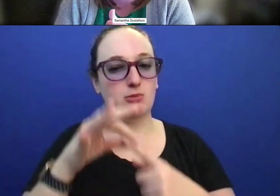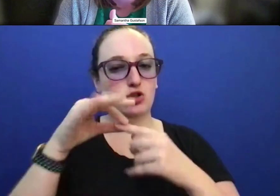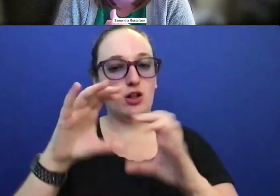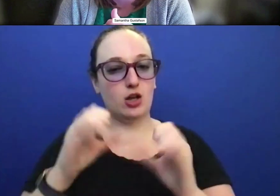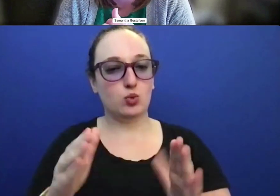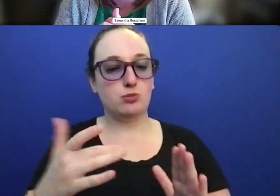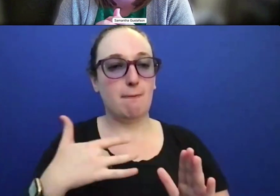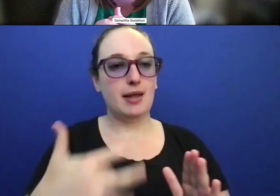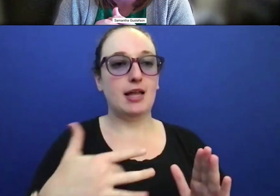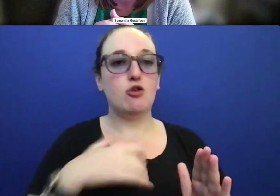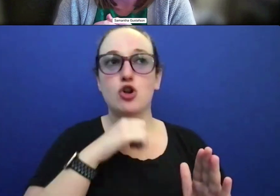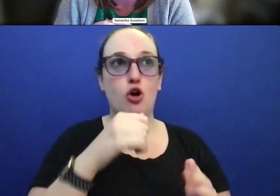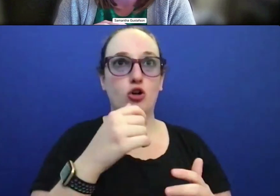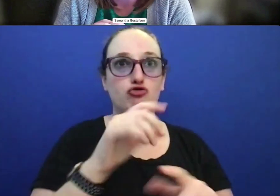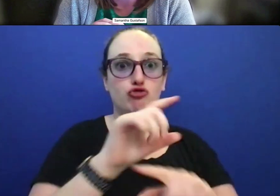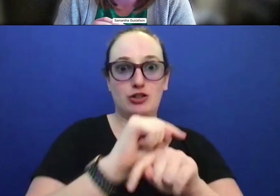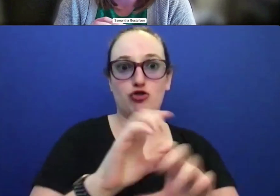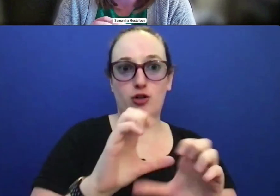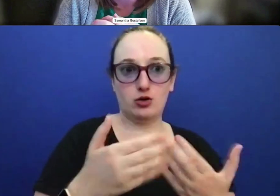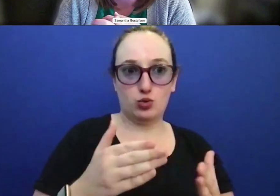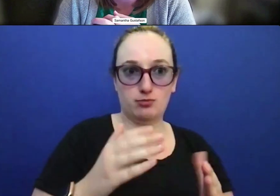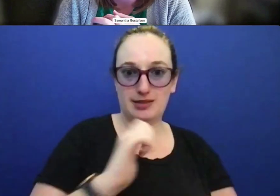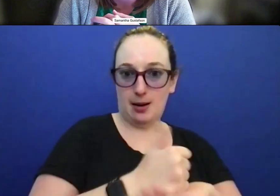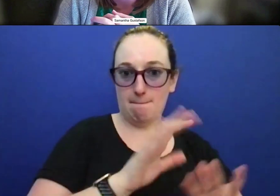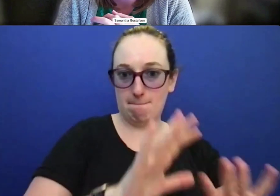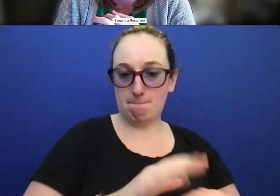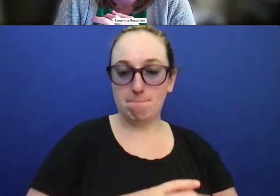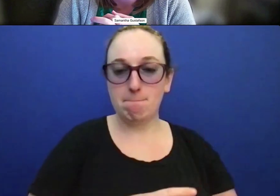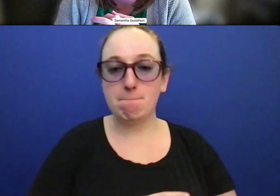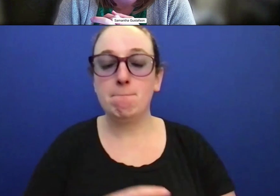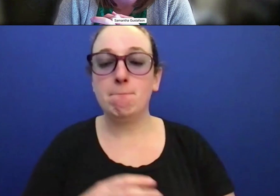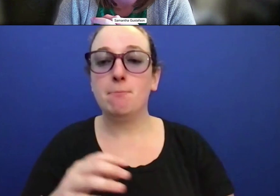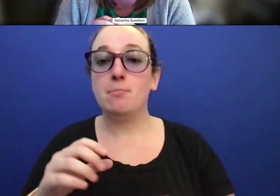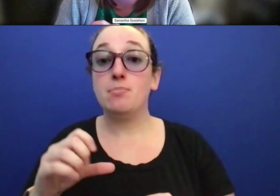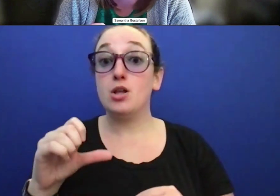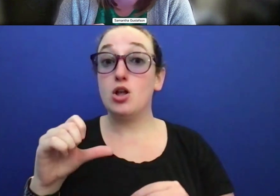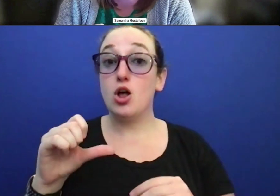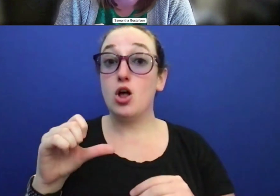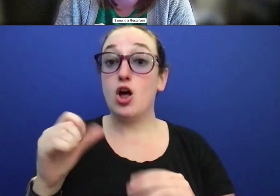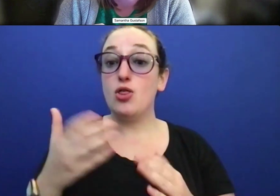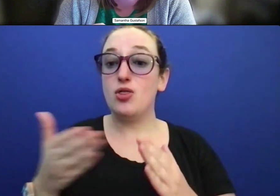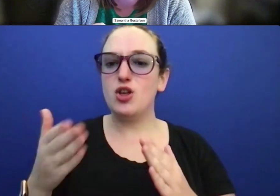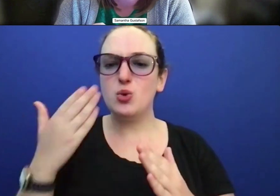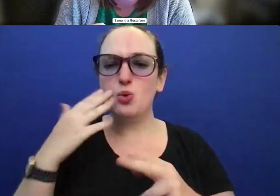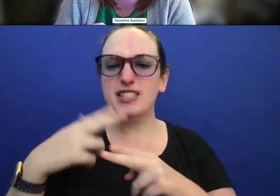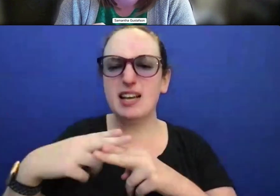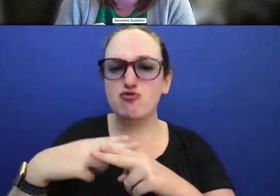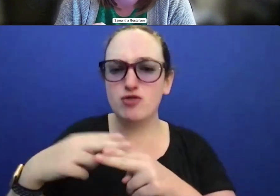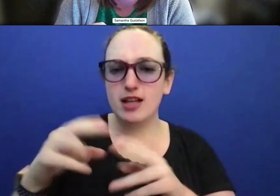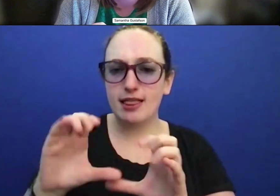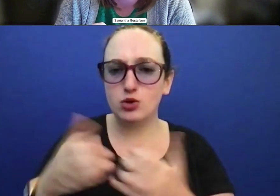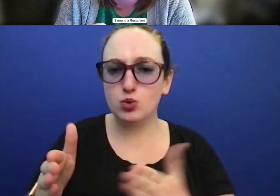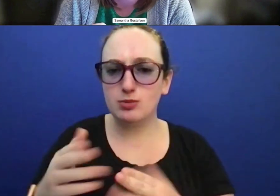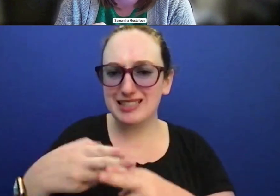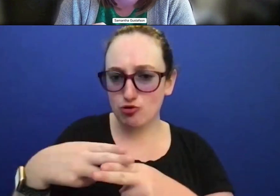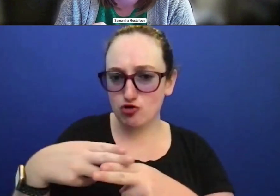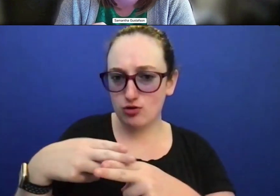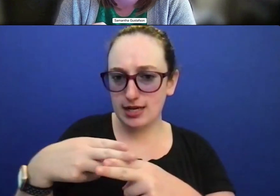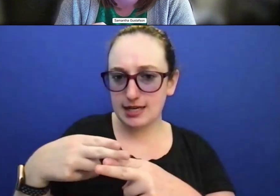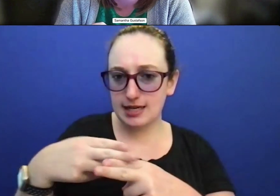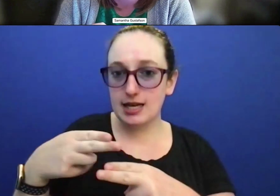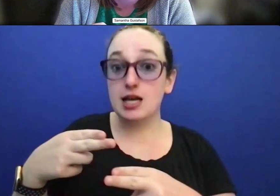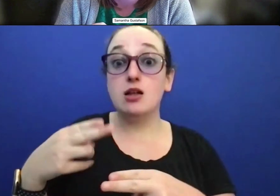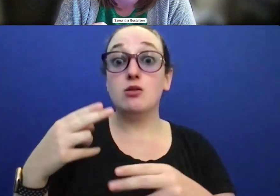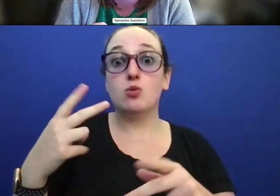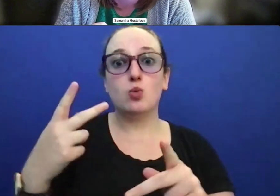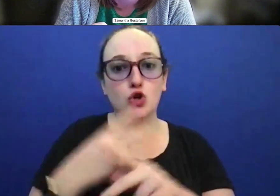classrooms tend to be noisier. The other thing that the literature shows is that the temporary classrooms are a lot noisier than the